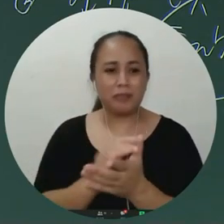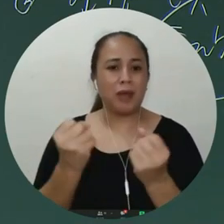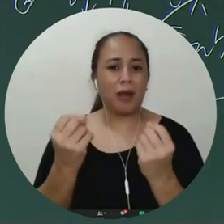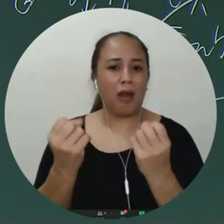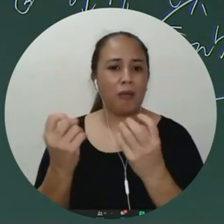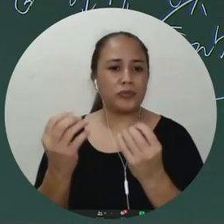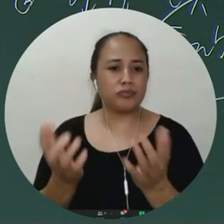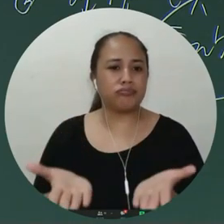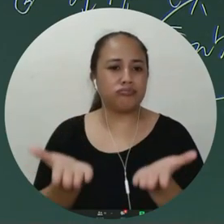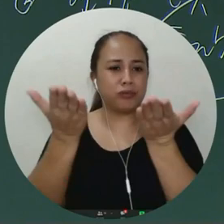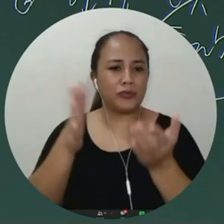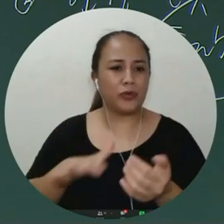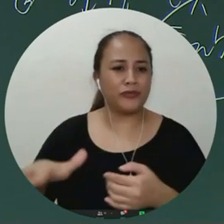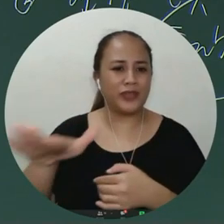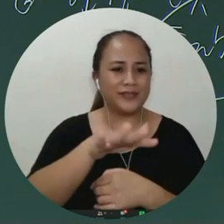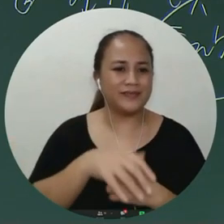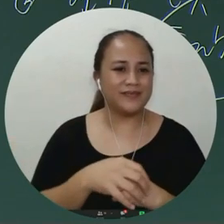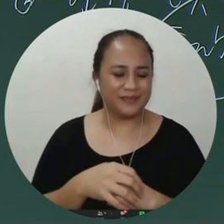your field.